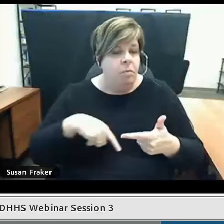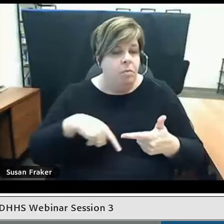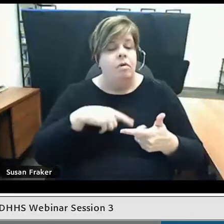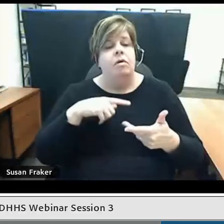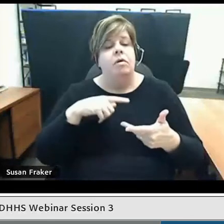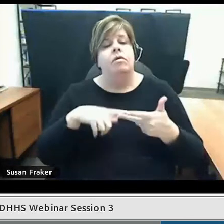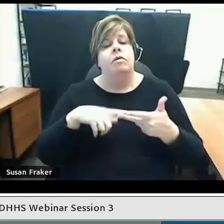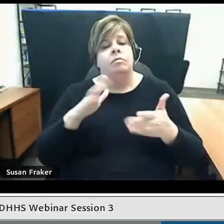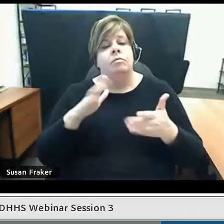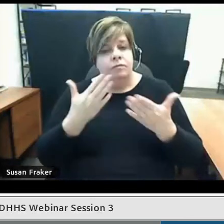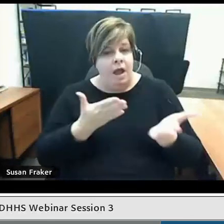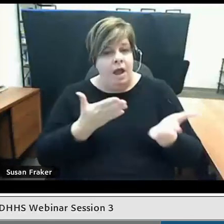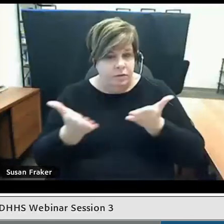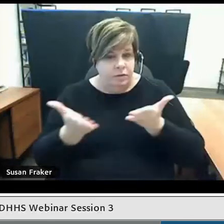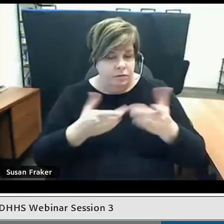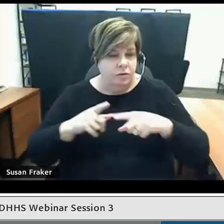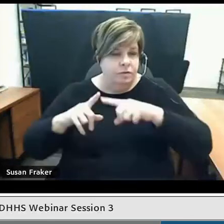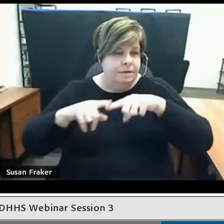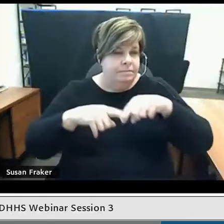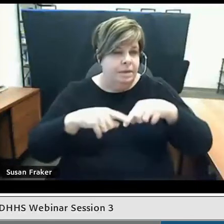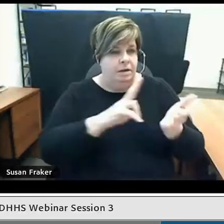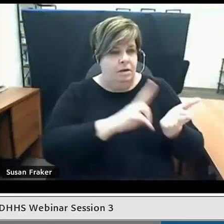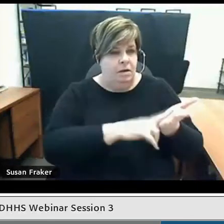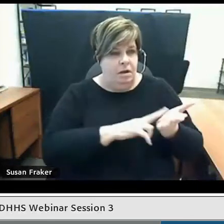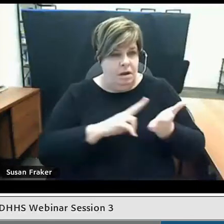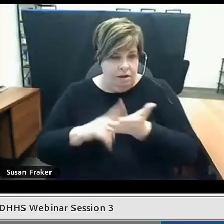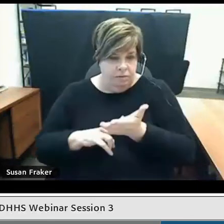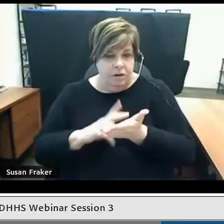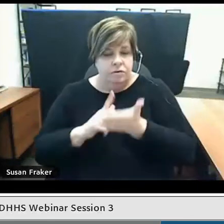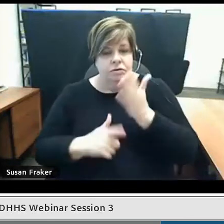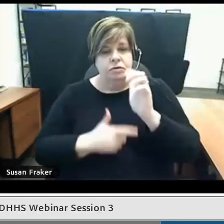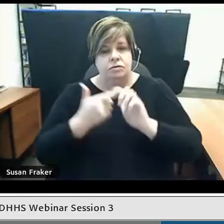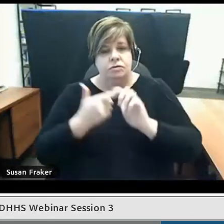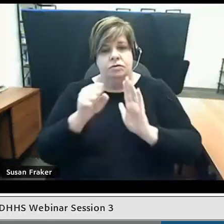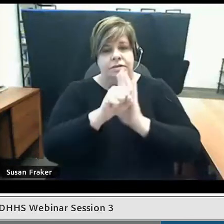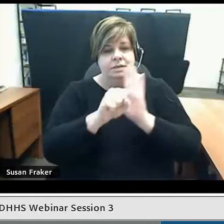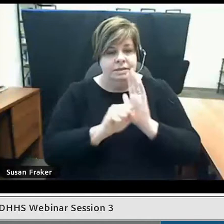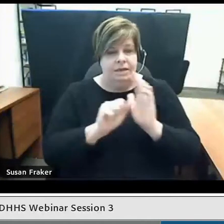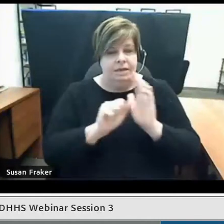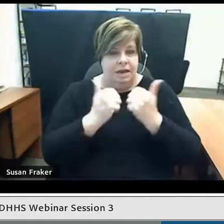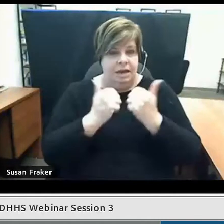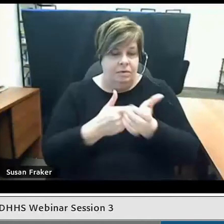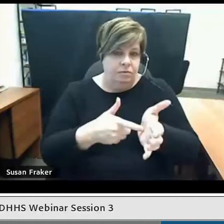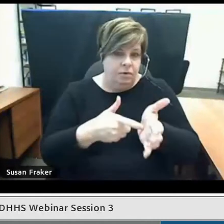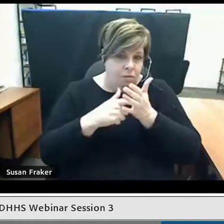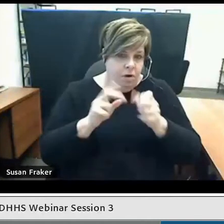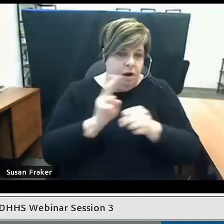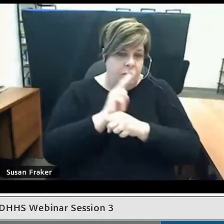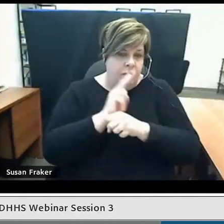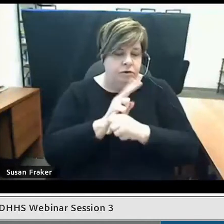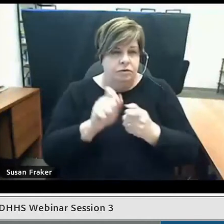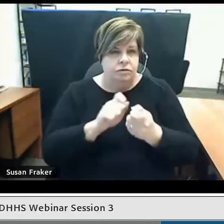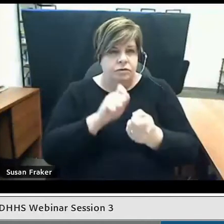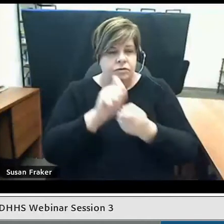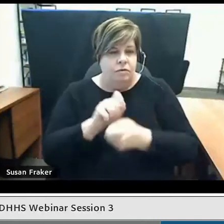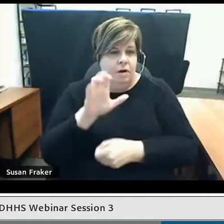the service depending on contracts. So certain state agencies may have requirements to use certain